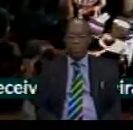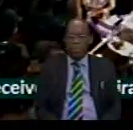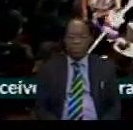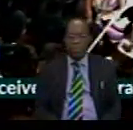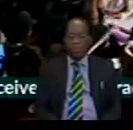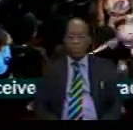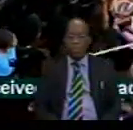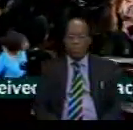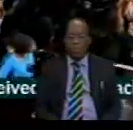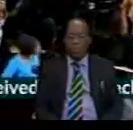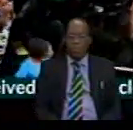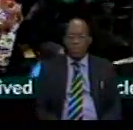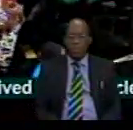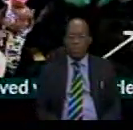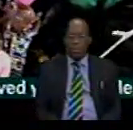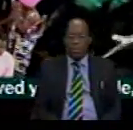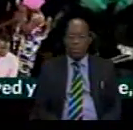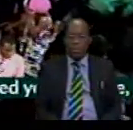Sortez, sortez, venez devant.